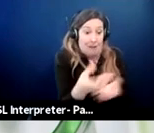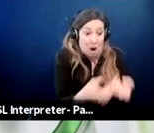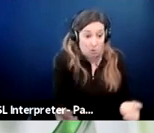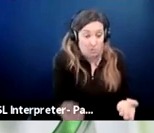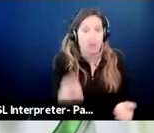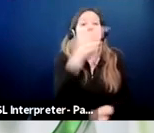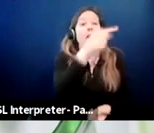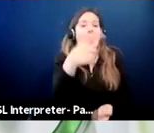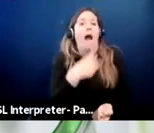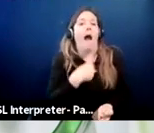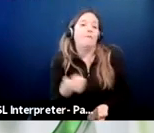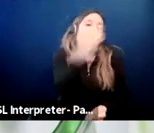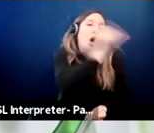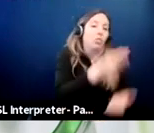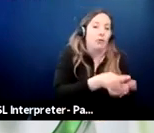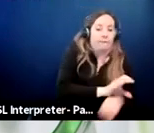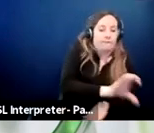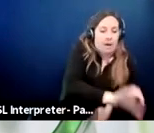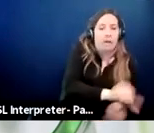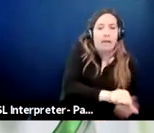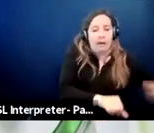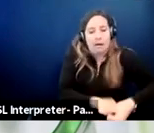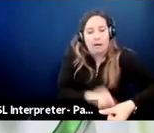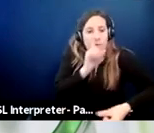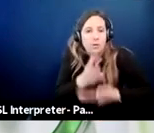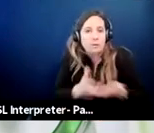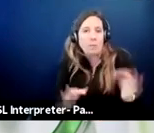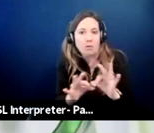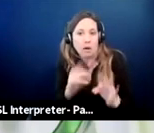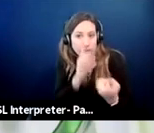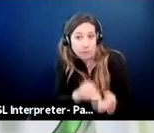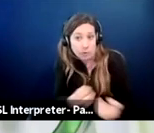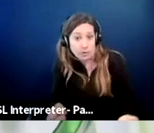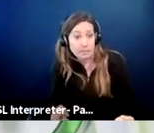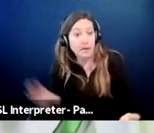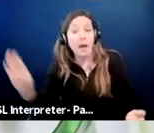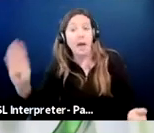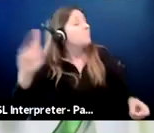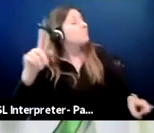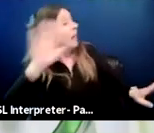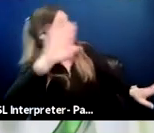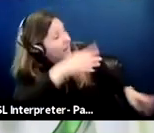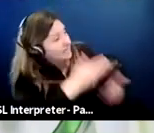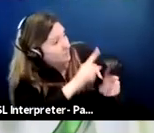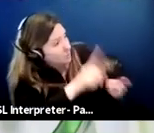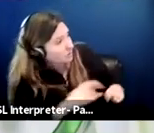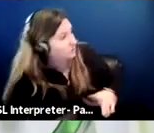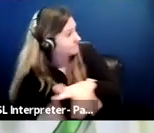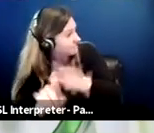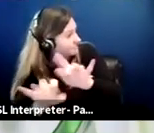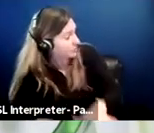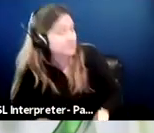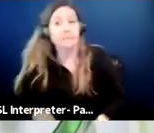a percentage of those costs. Avik, we have some questions in the chat for you. Fire away. First question, does